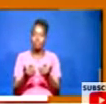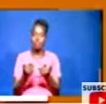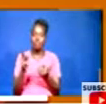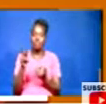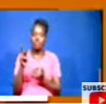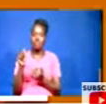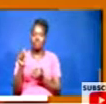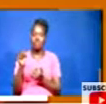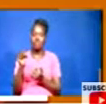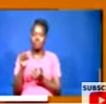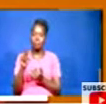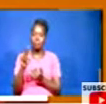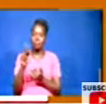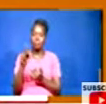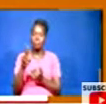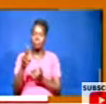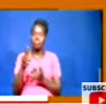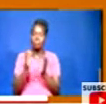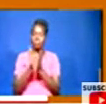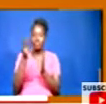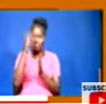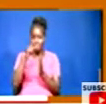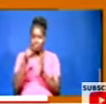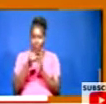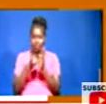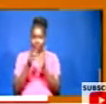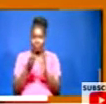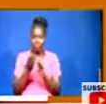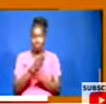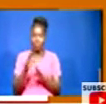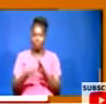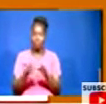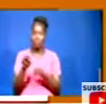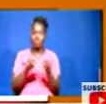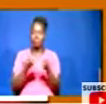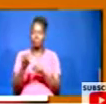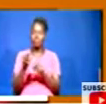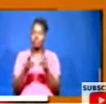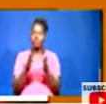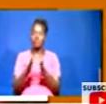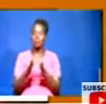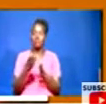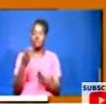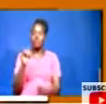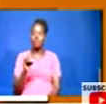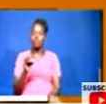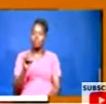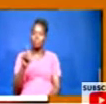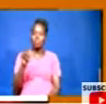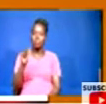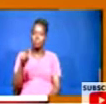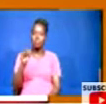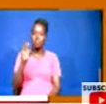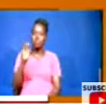public policy analyst, and he's also the former and the founding managing director or CEO of Lapset, which